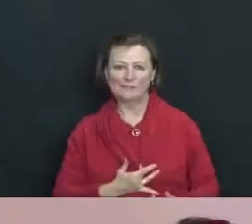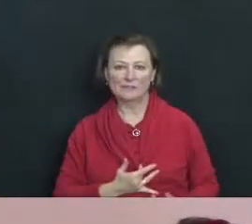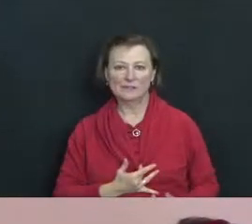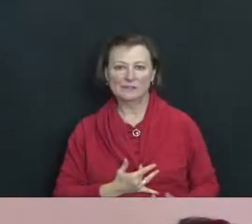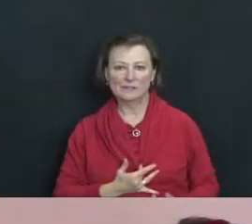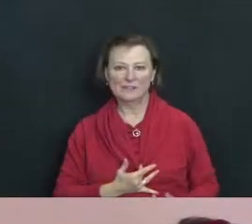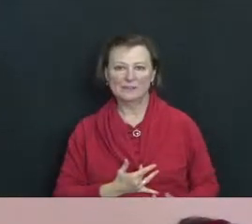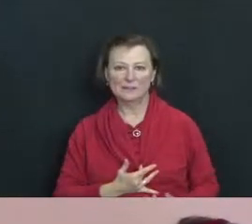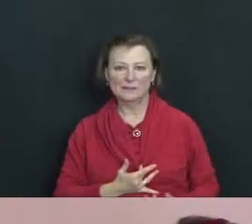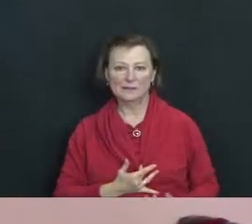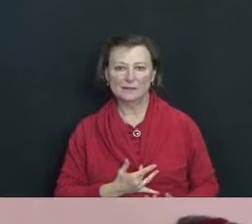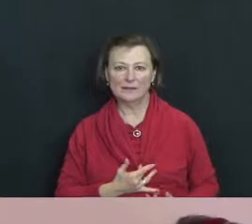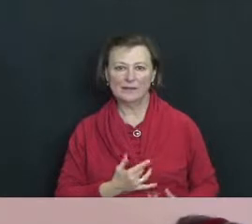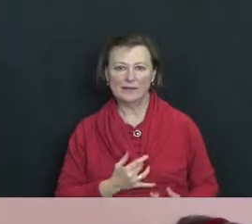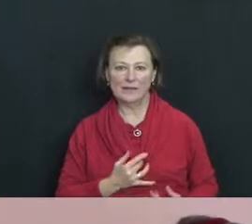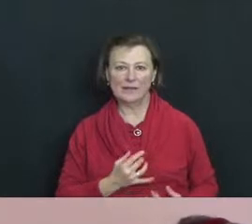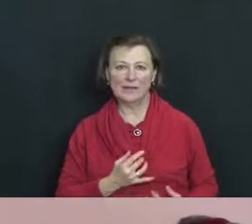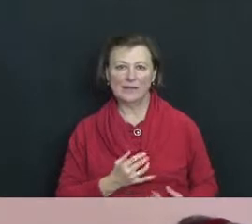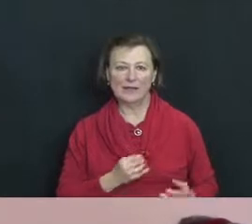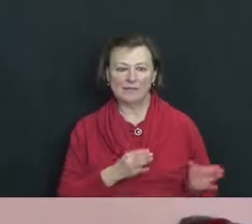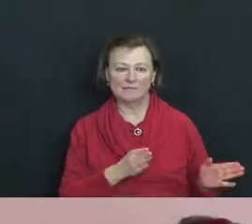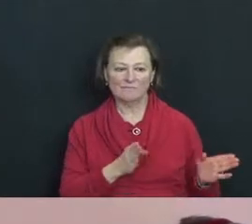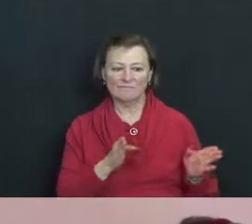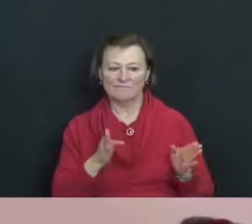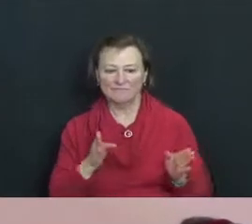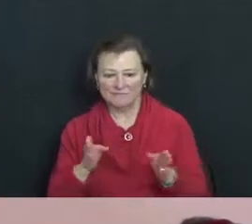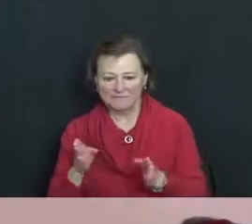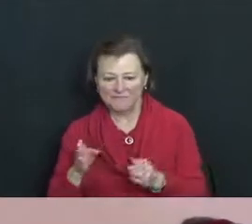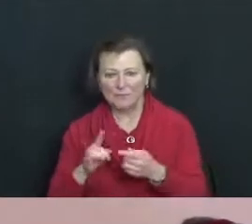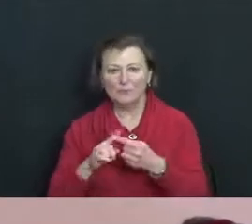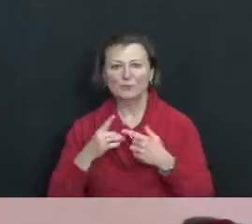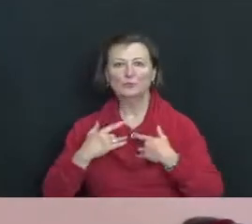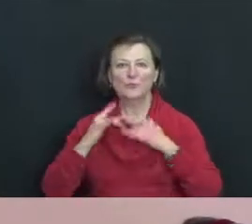And incline them towards compassion.